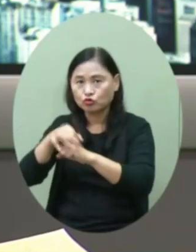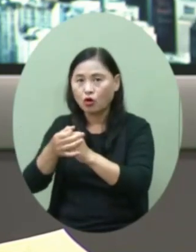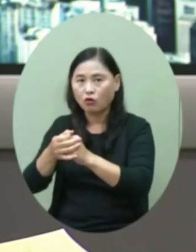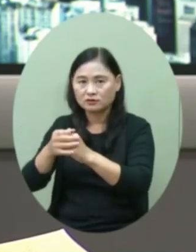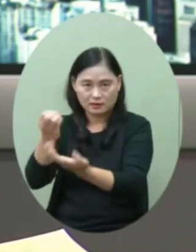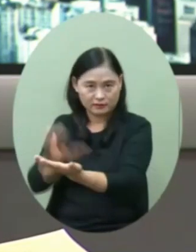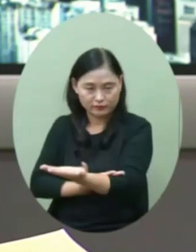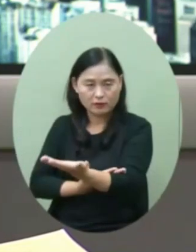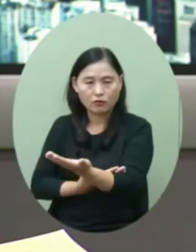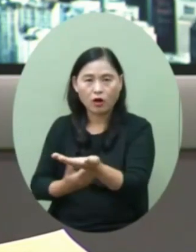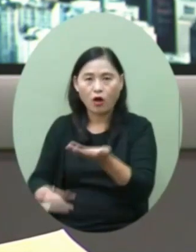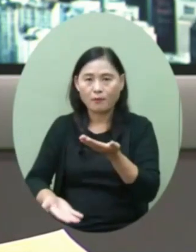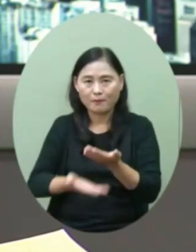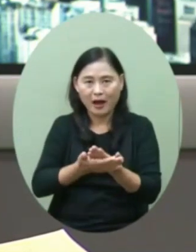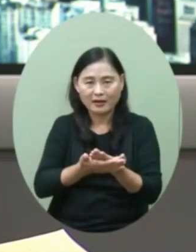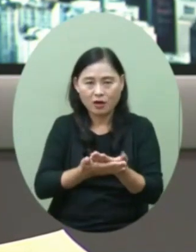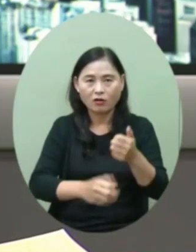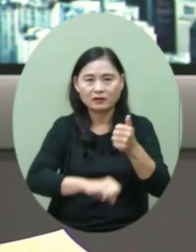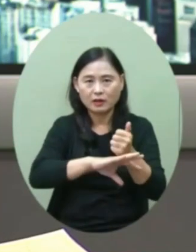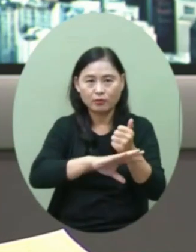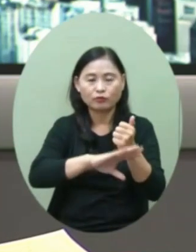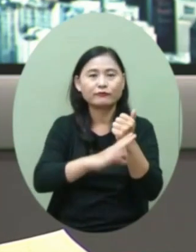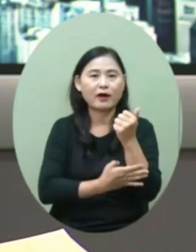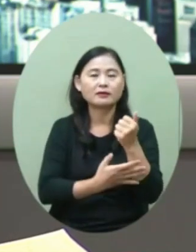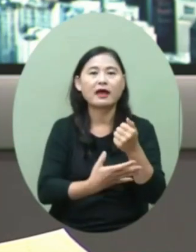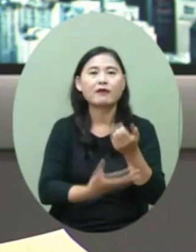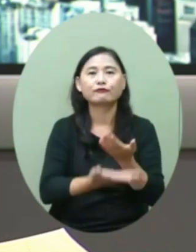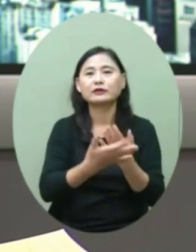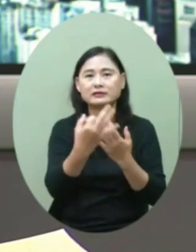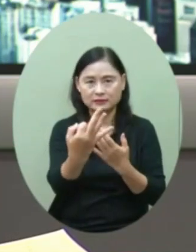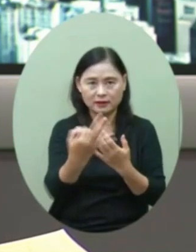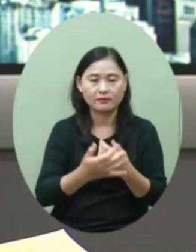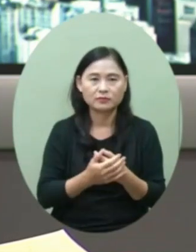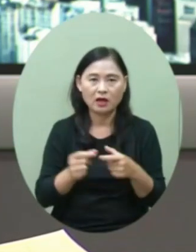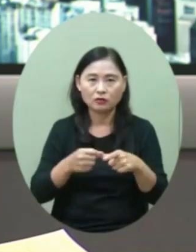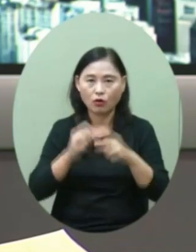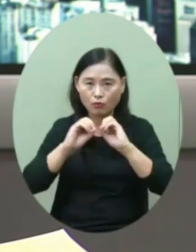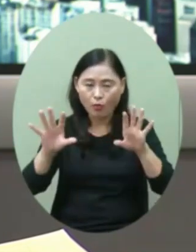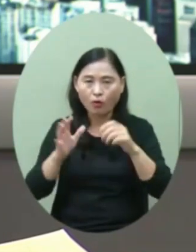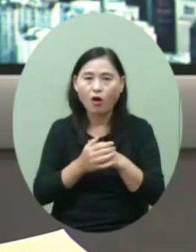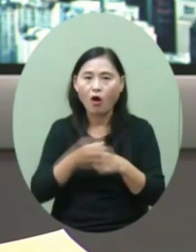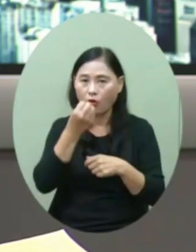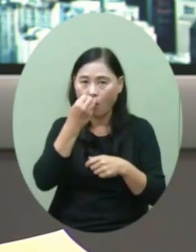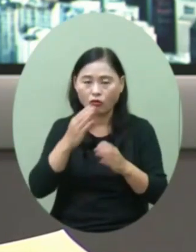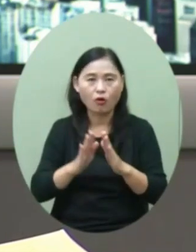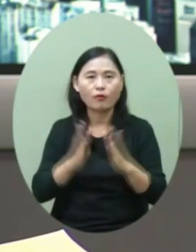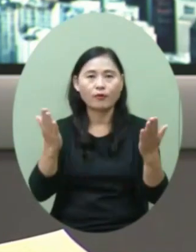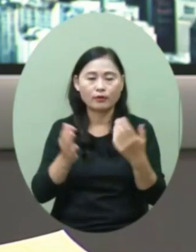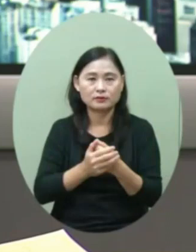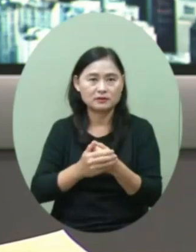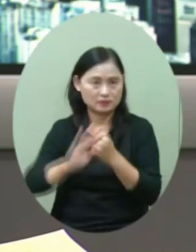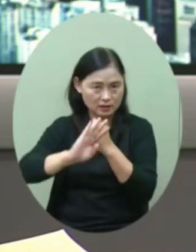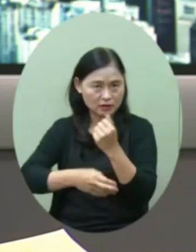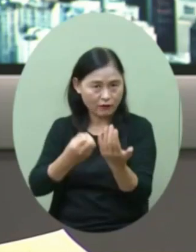the NPC Standing Committee, and this national law is included in Annex 3 to the Basic Law, and then there's